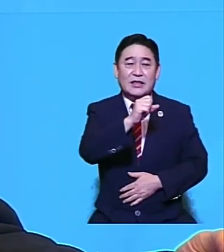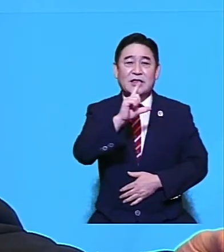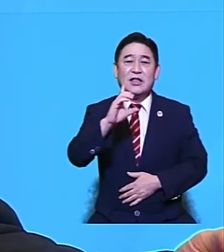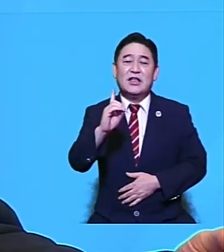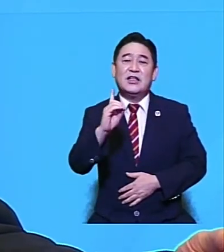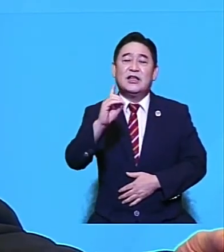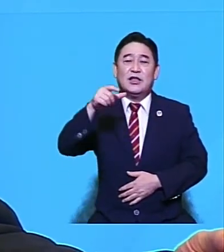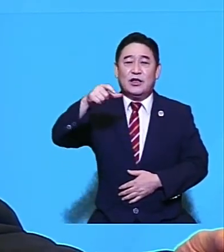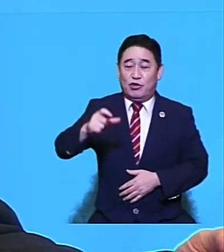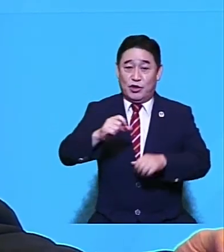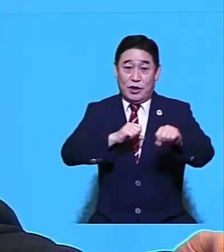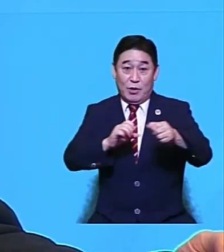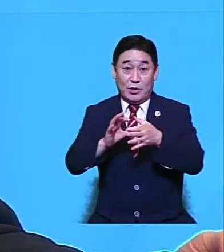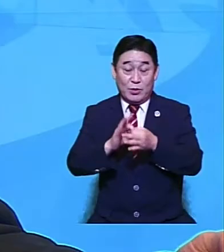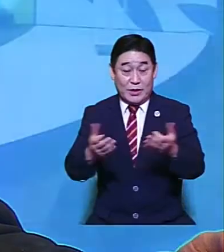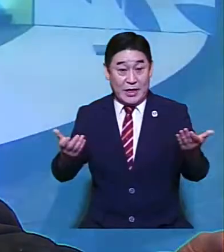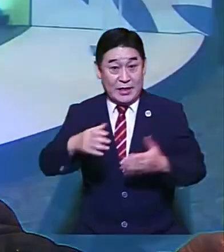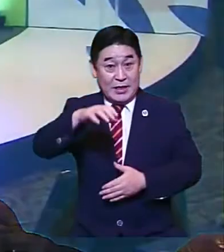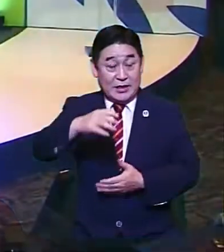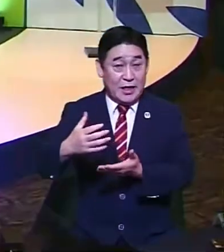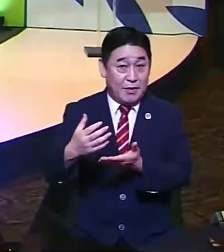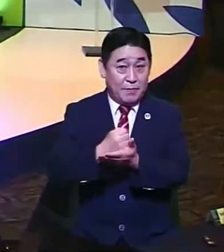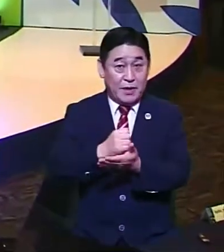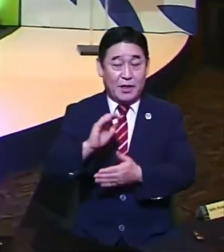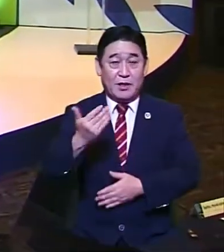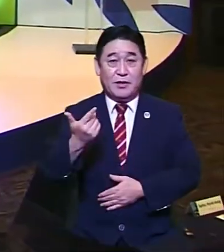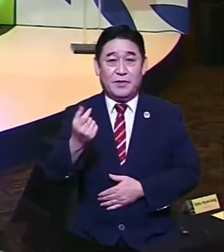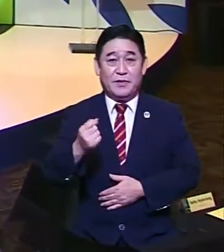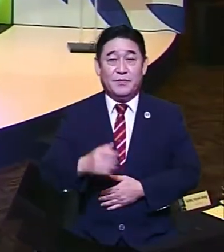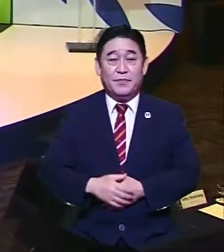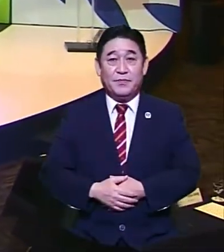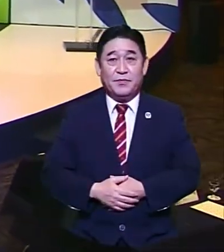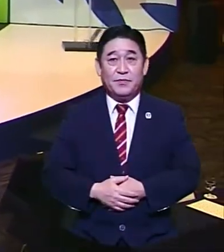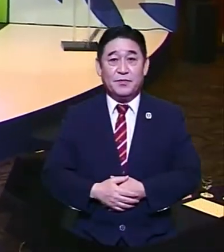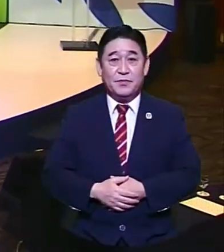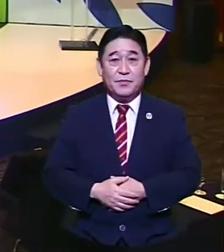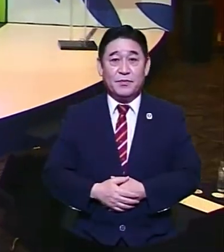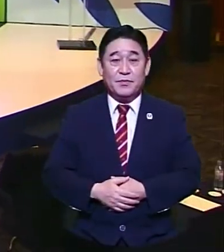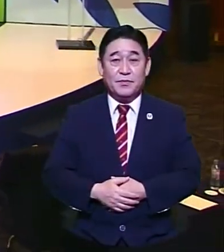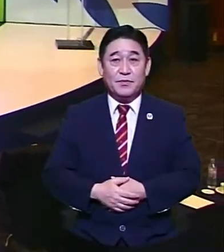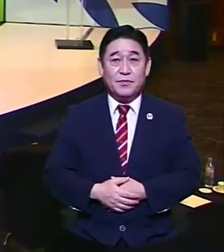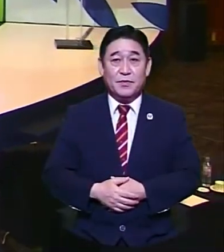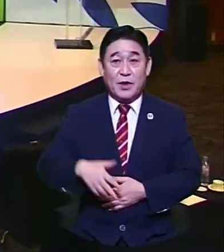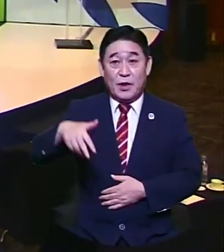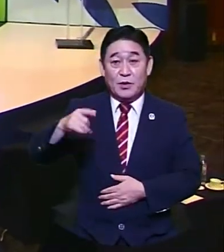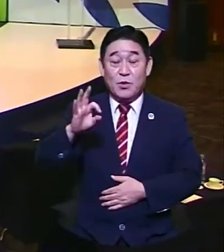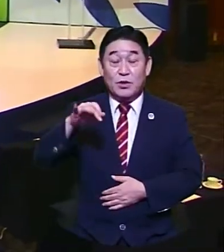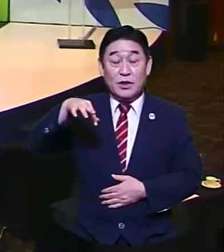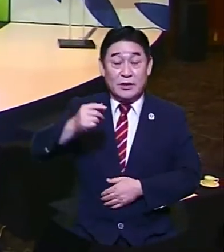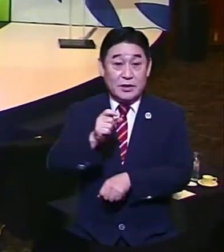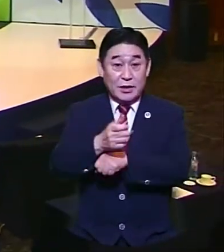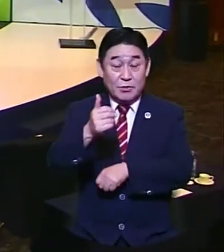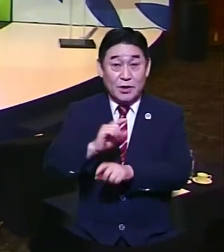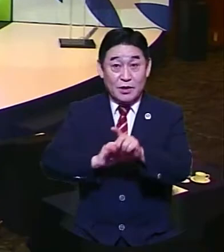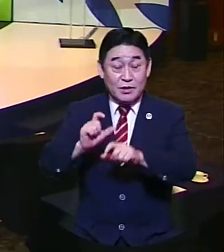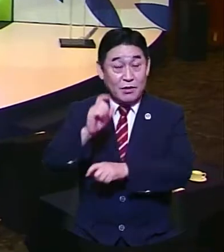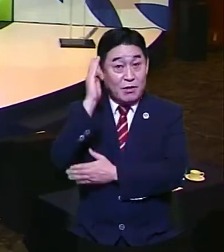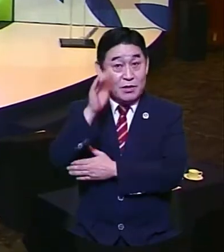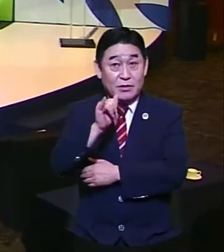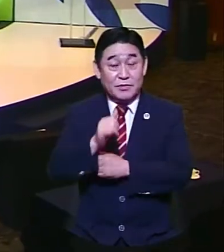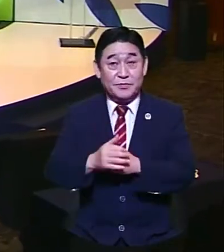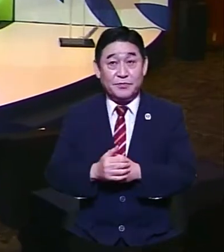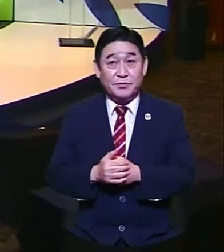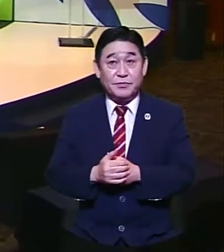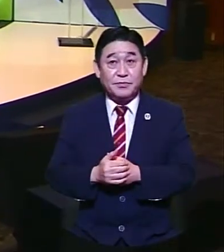goals. Well, before I move, Joyce, you want to add, or I can move to the next question